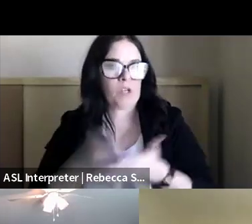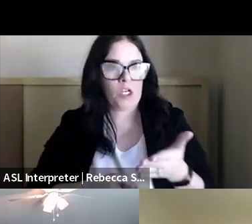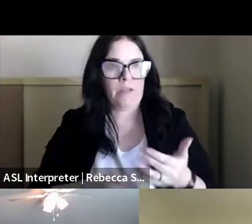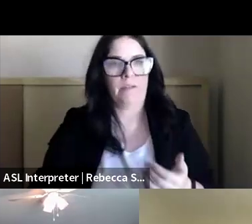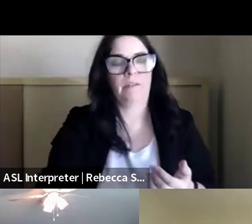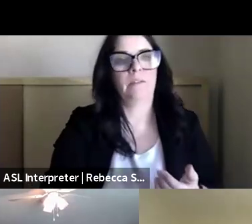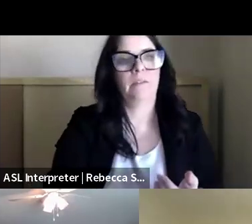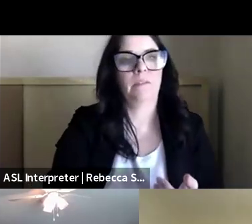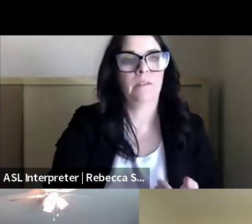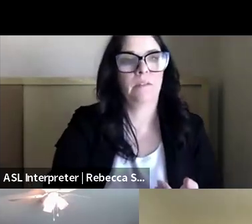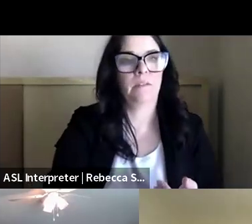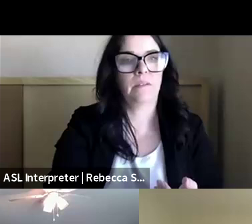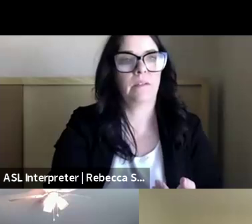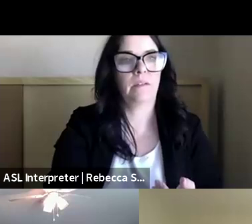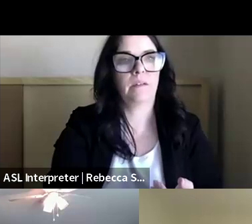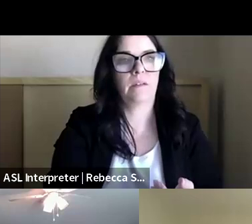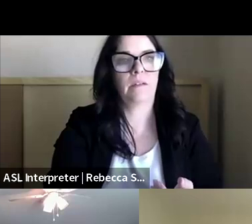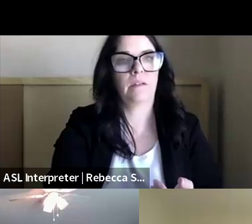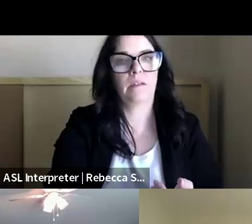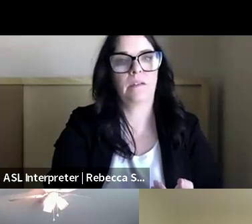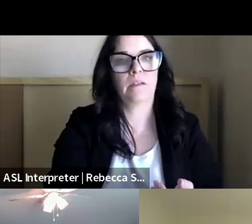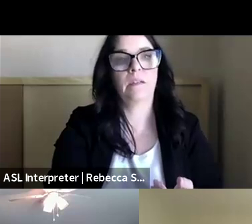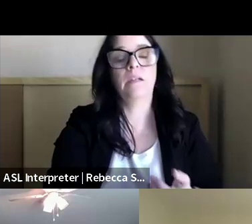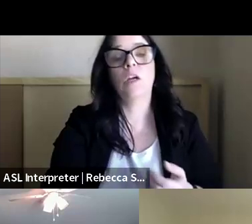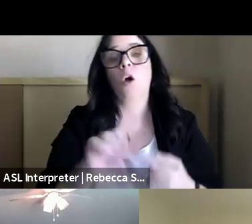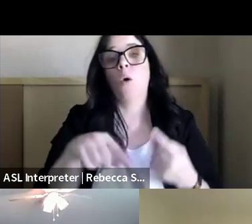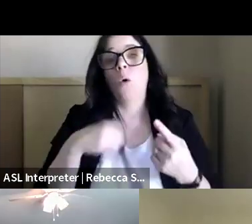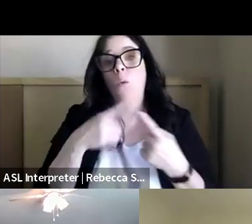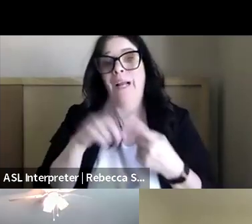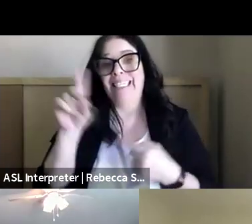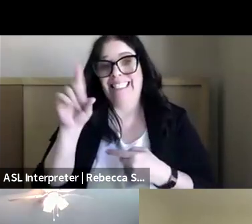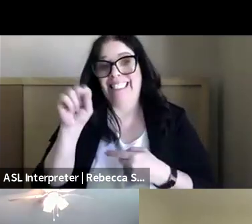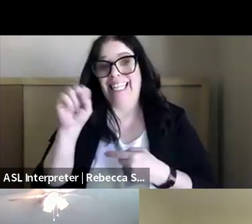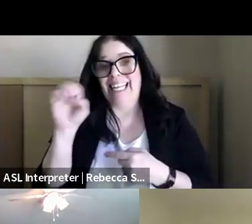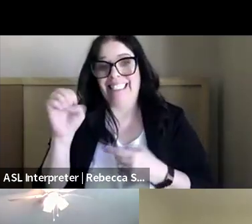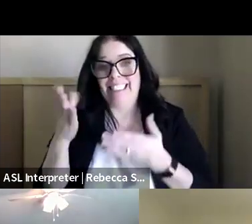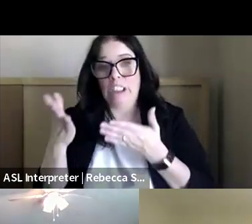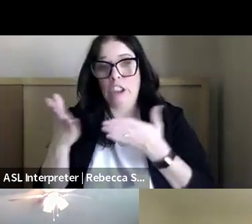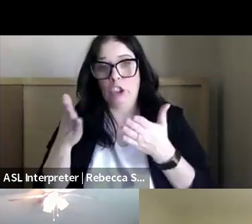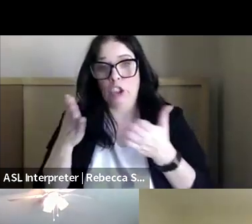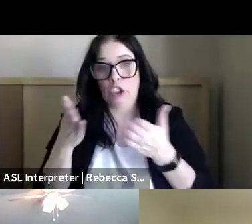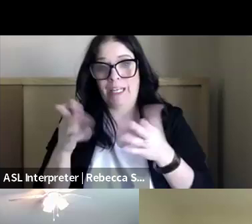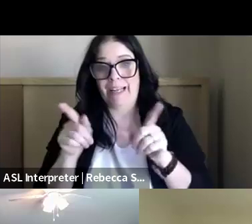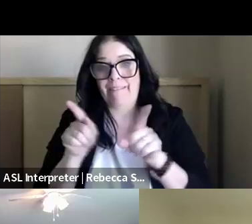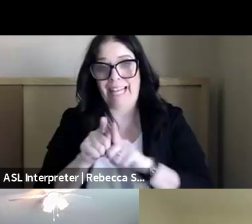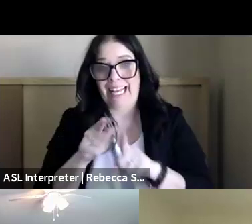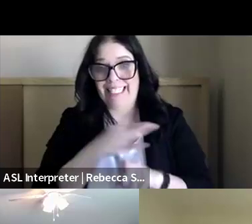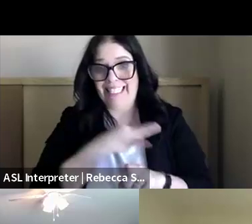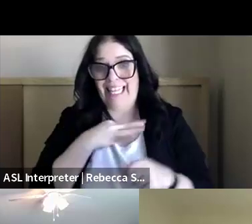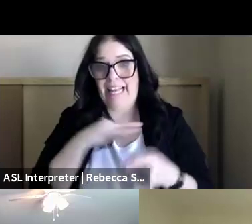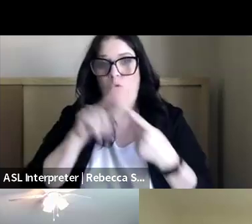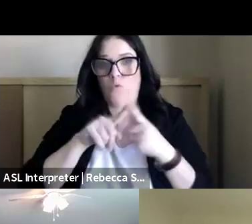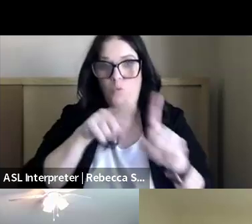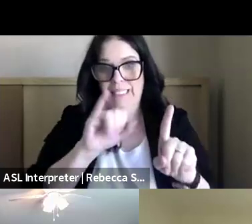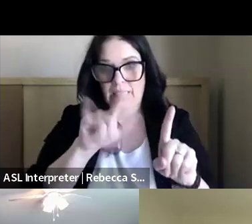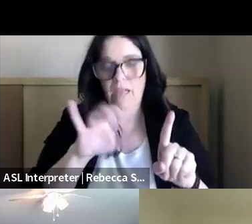When DSE employees serve as staff to the Silk, describe how the DSE will ensure that the